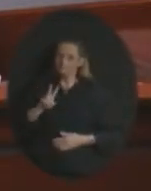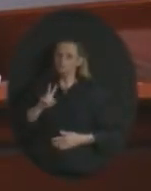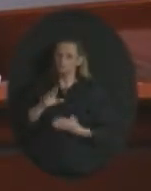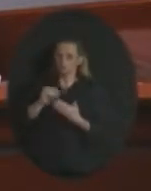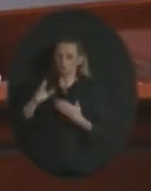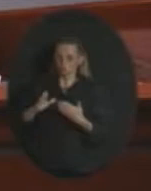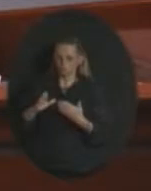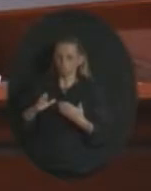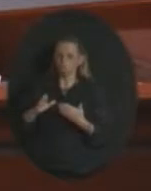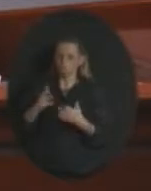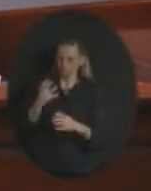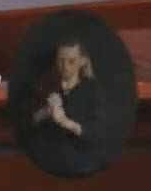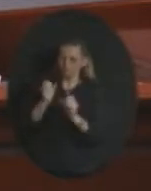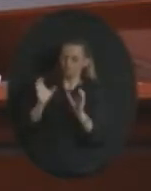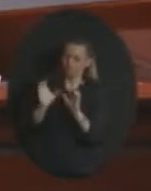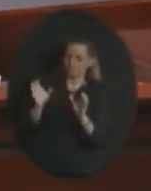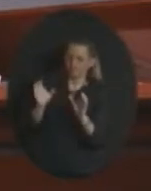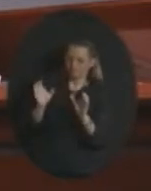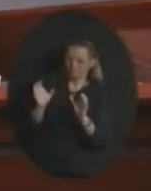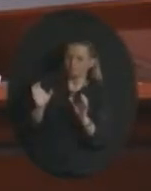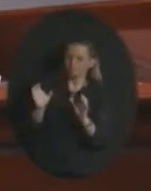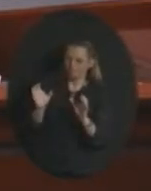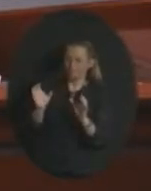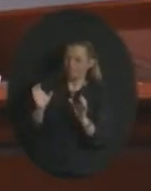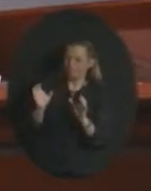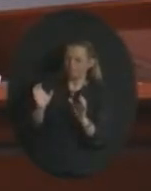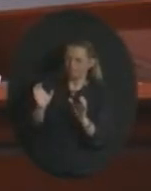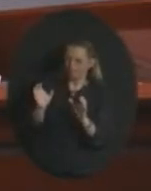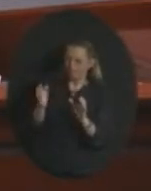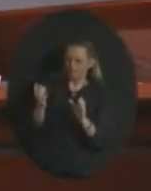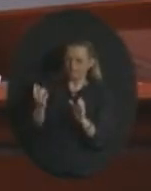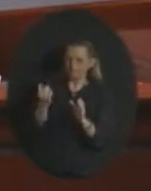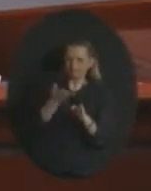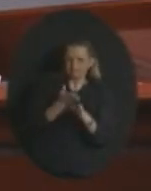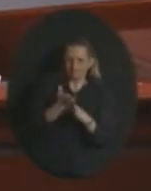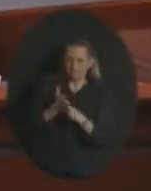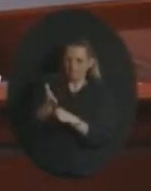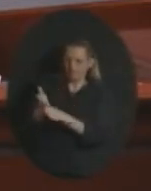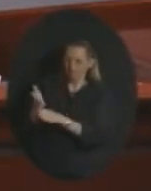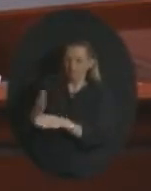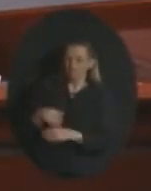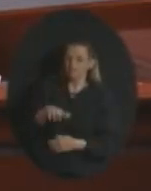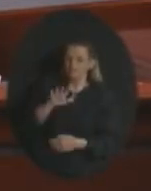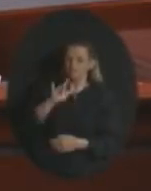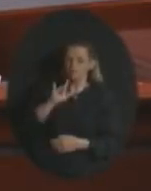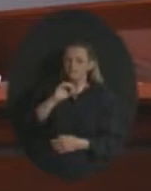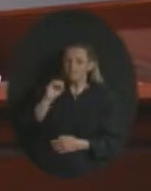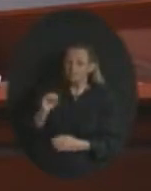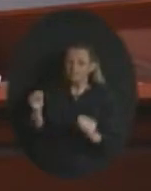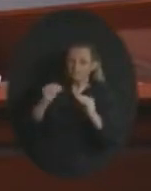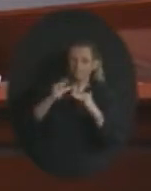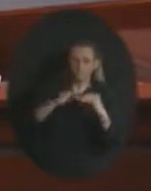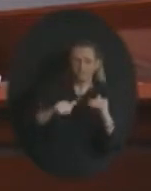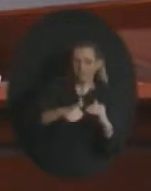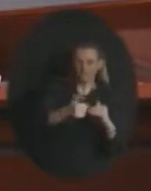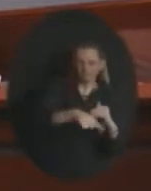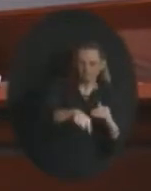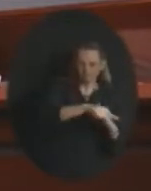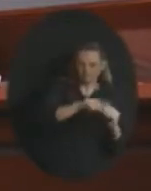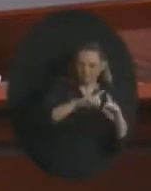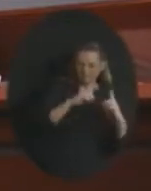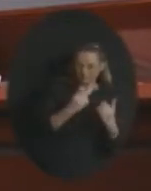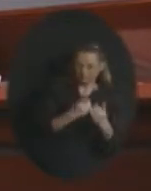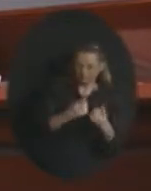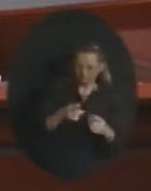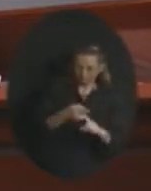that received that certification in some form in many areas. That's 25% more than any other district in the state.